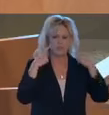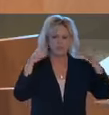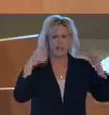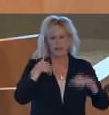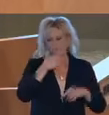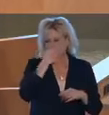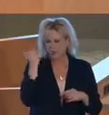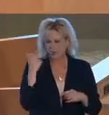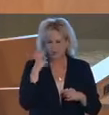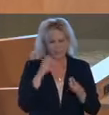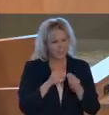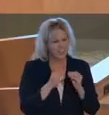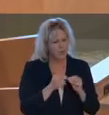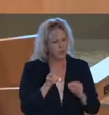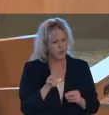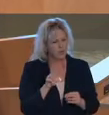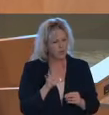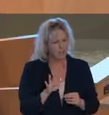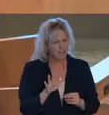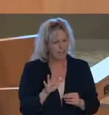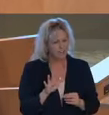forgot the number. I think it's